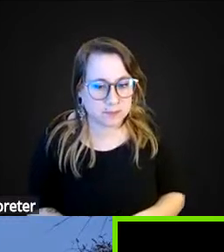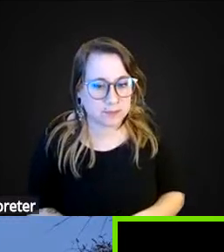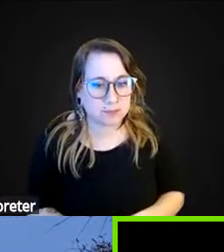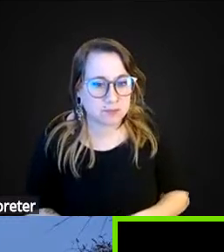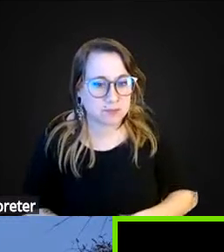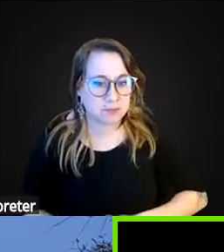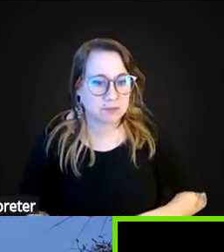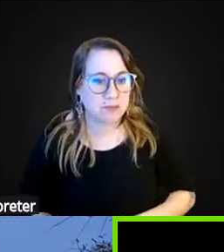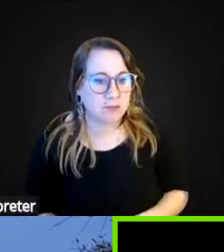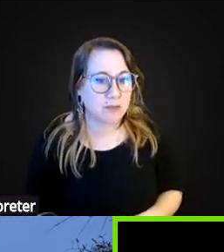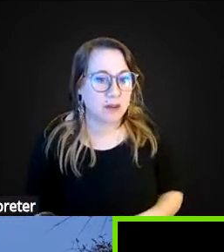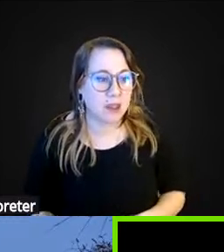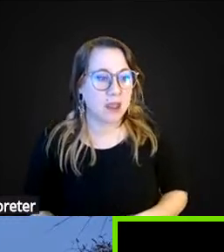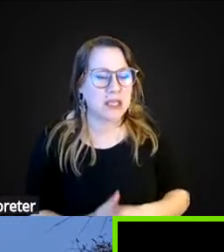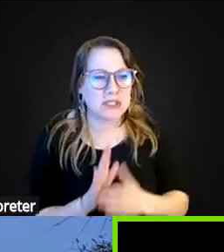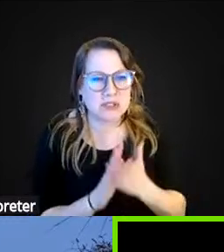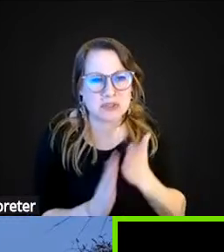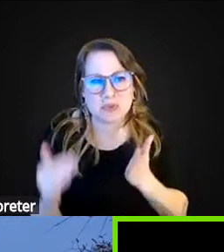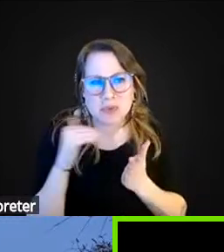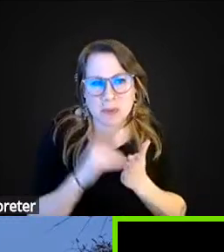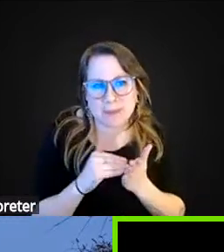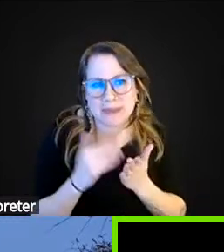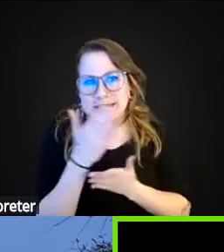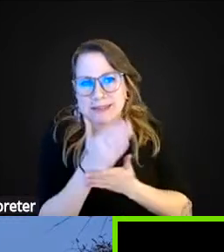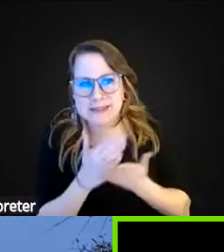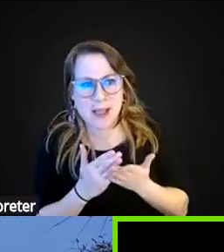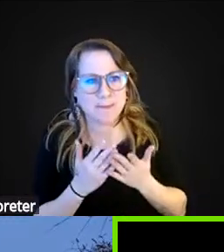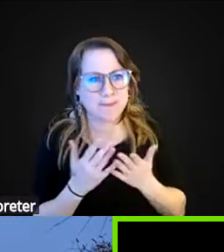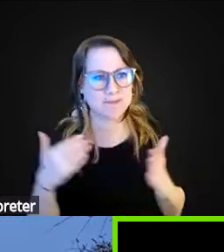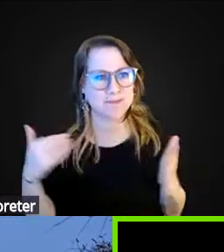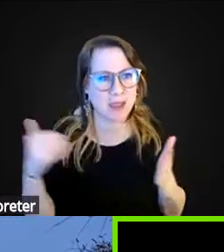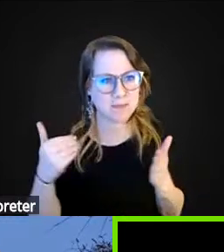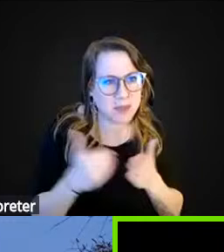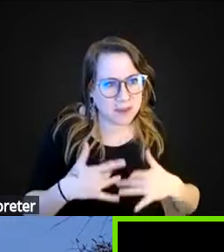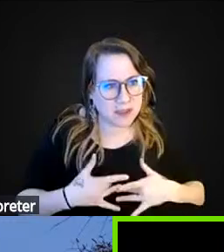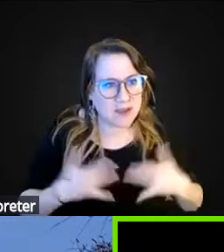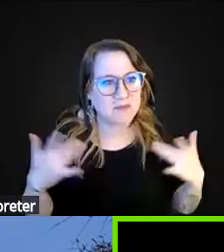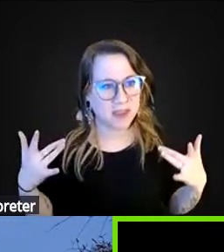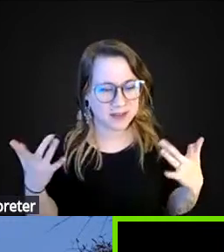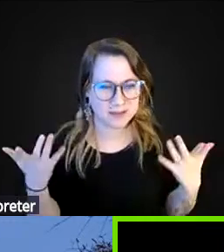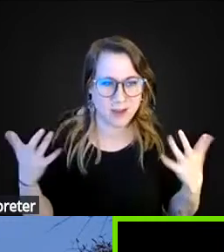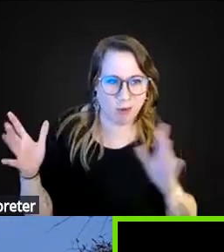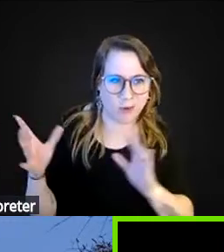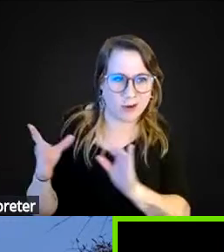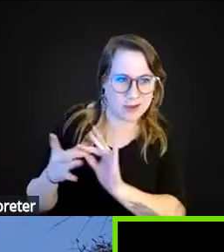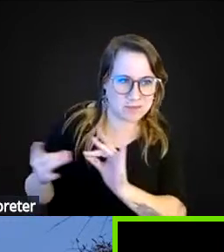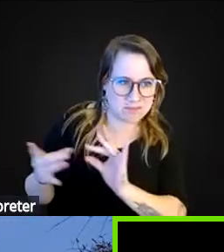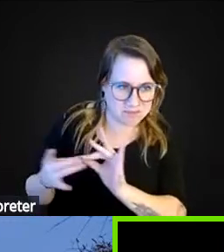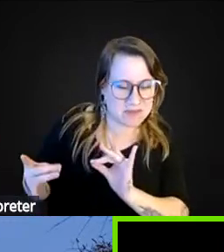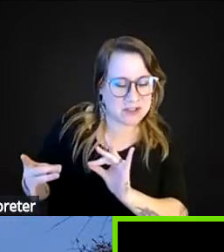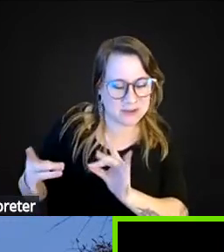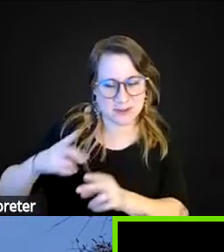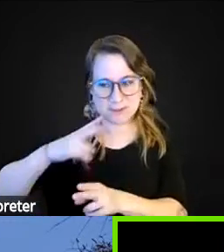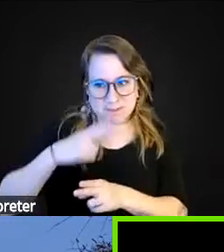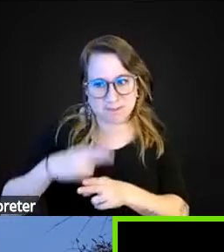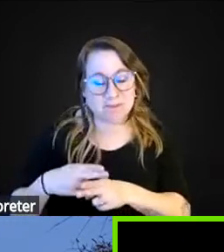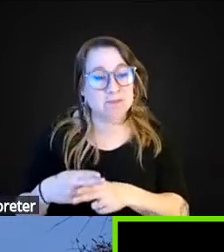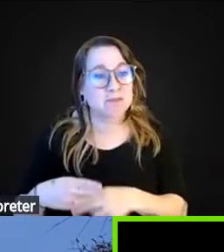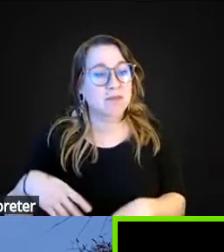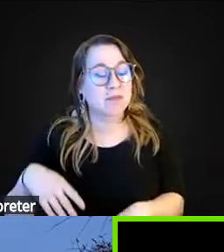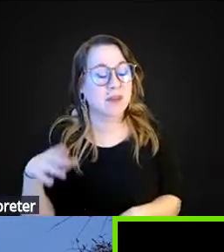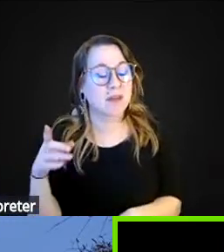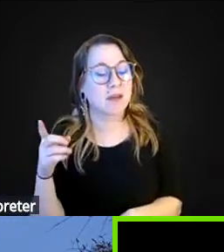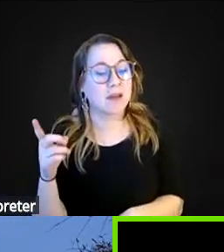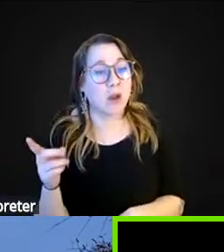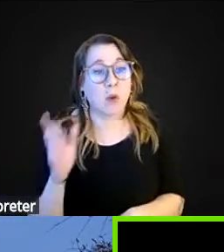Just to kind of repeat some of the upcoming events that Commissioner Roblin spoke about,